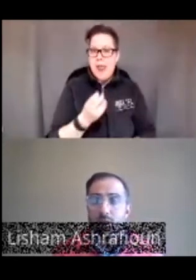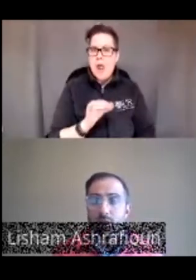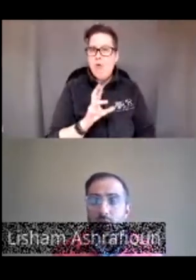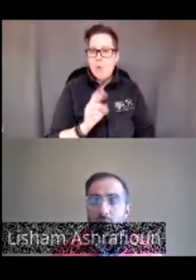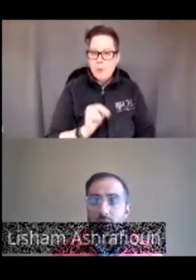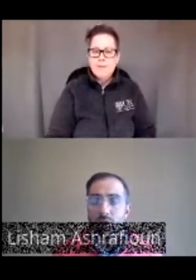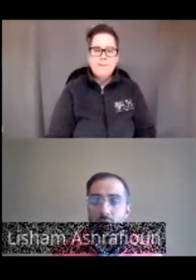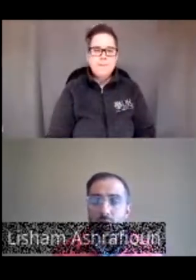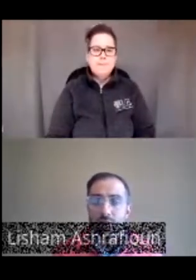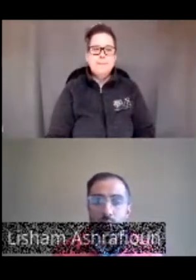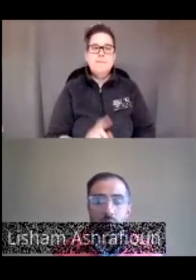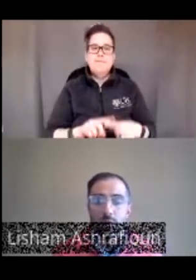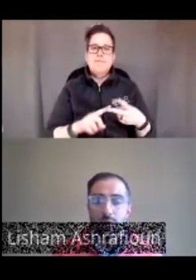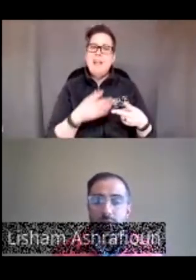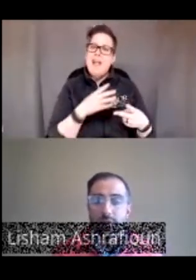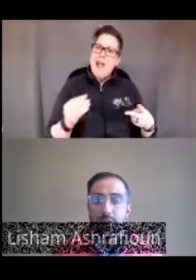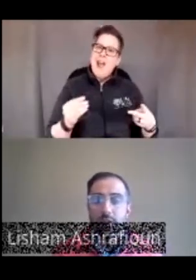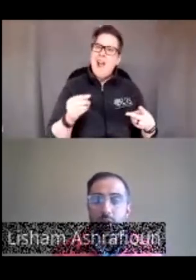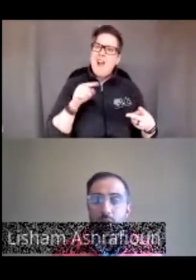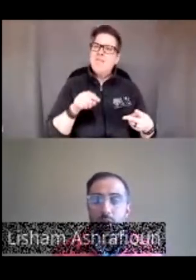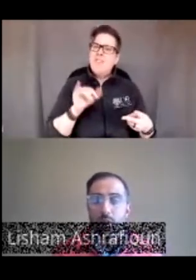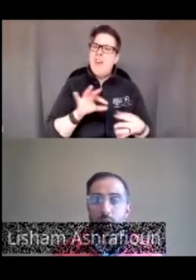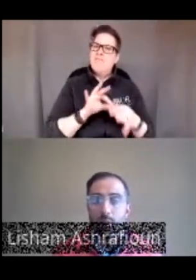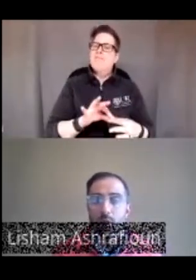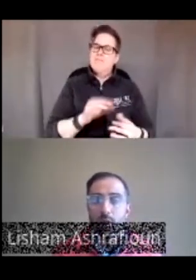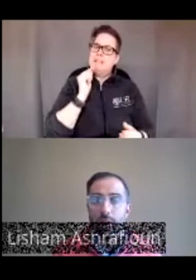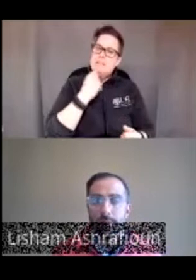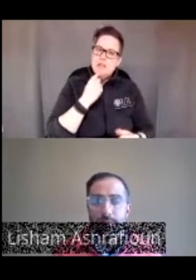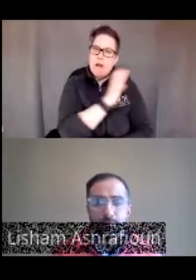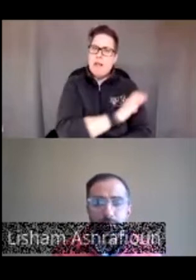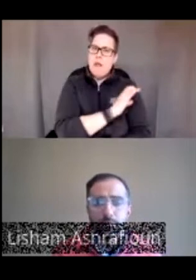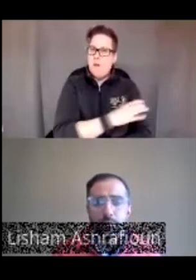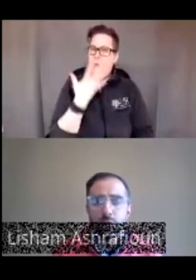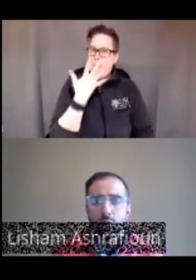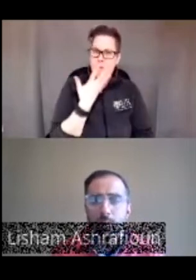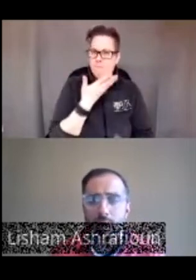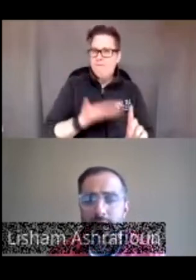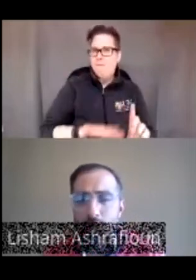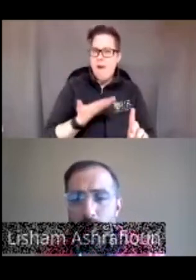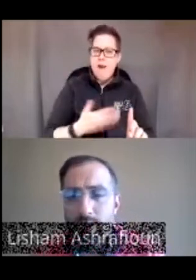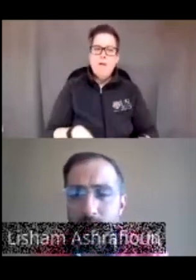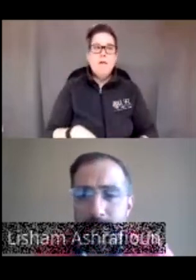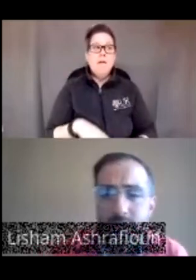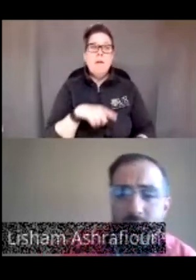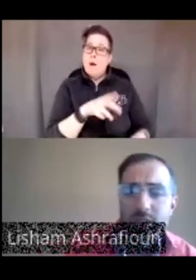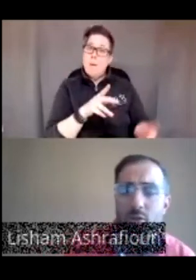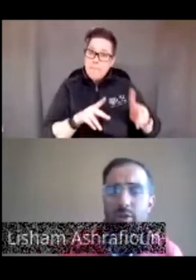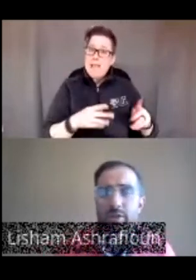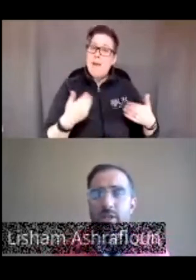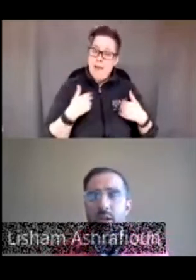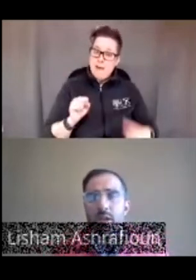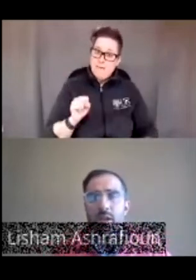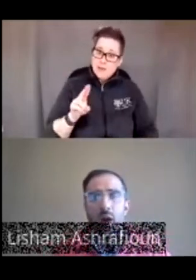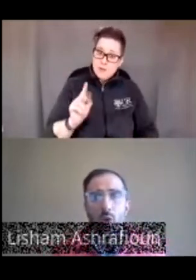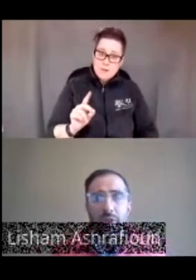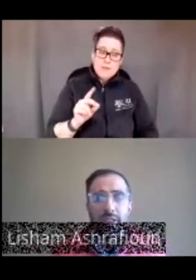And then it's also associated with this more severe clinical profile. So among individuals with substance use